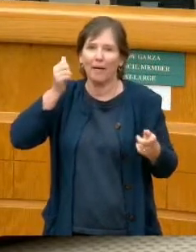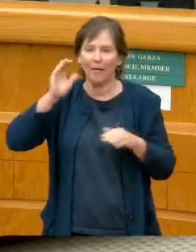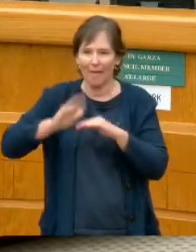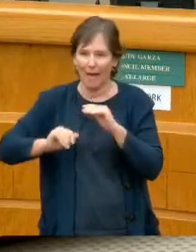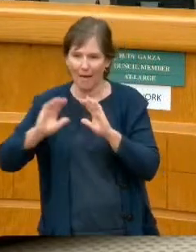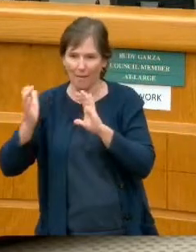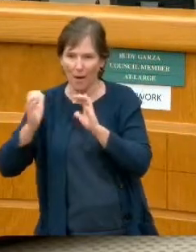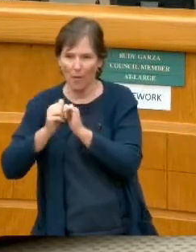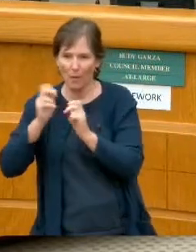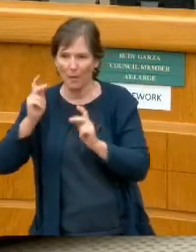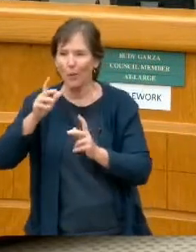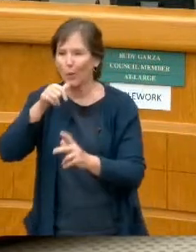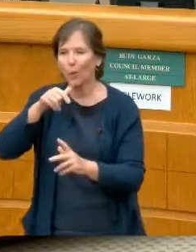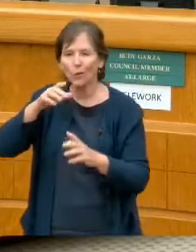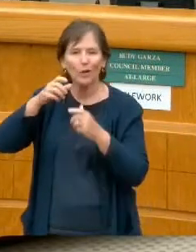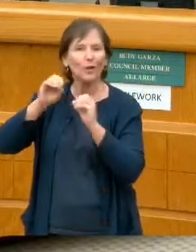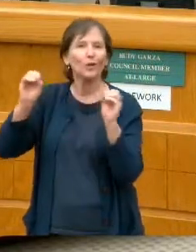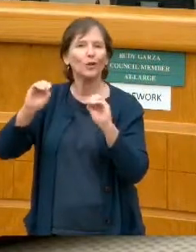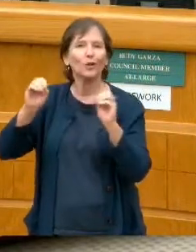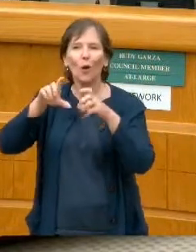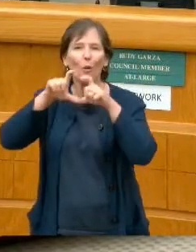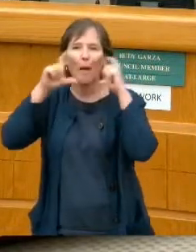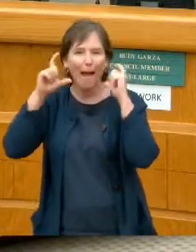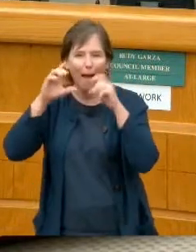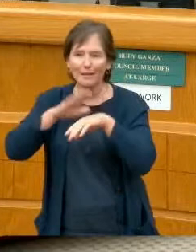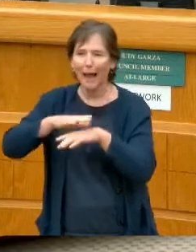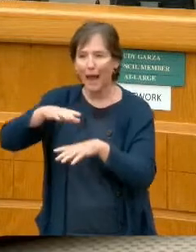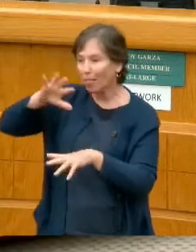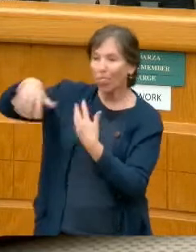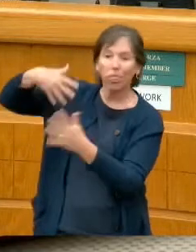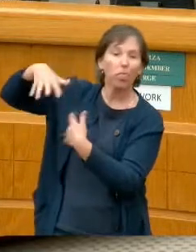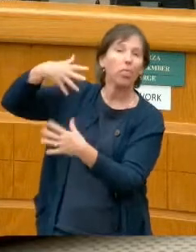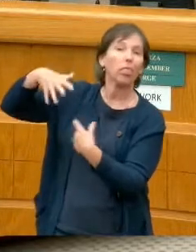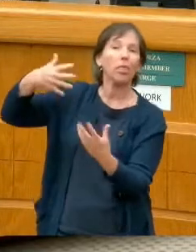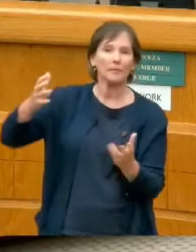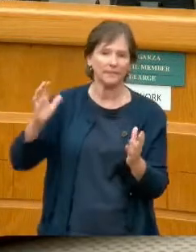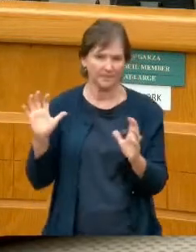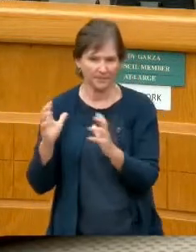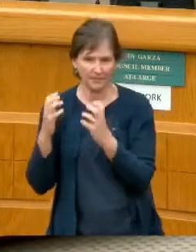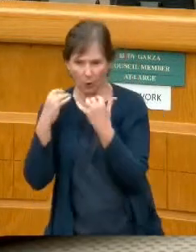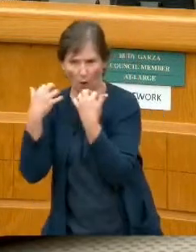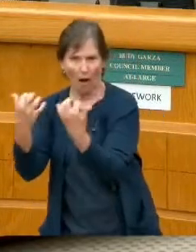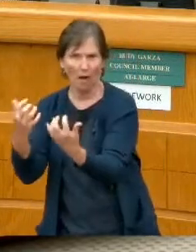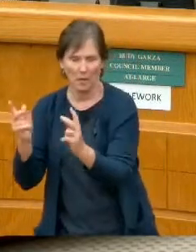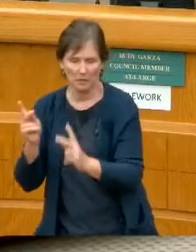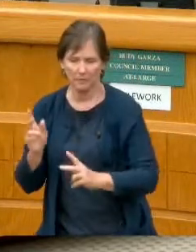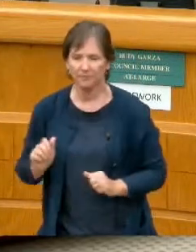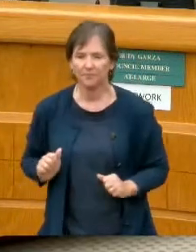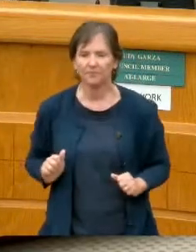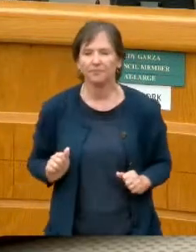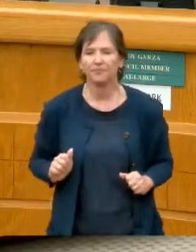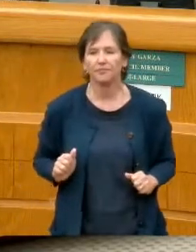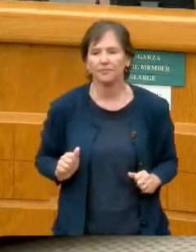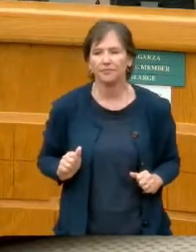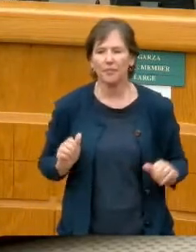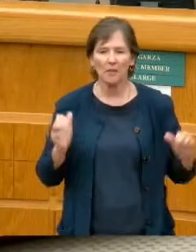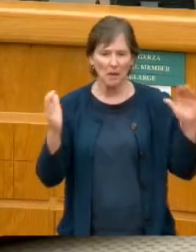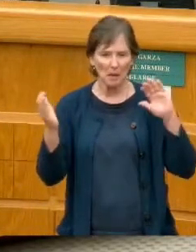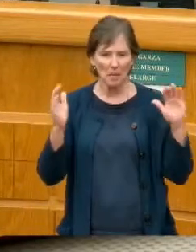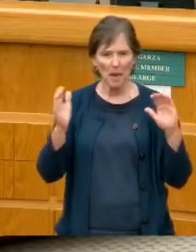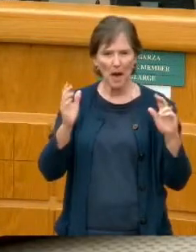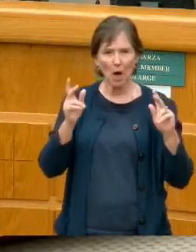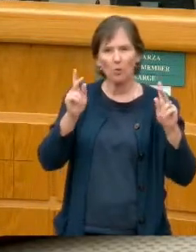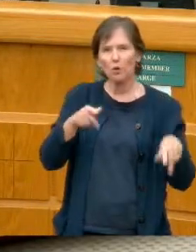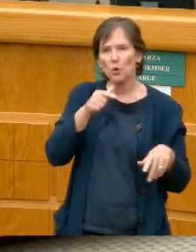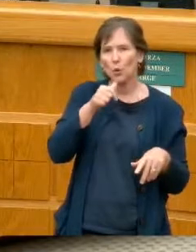social distancing, which comes with a lot more risk. Being around someone that's not wearing a mask for only a